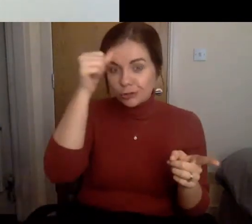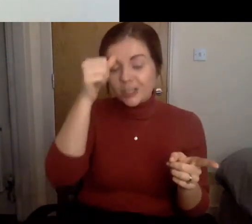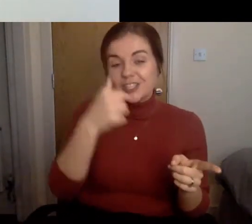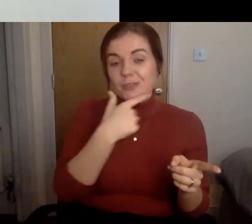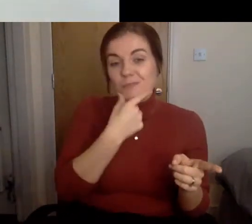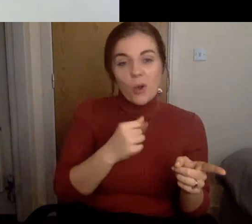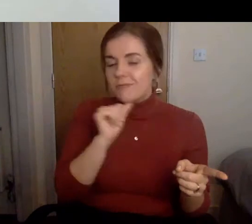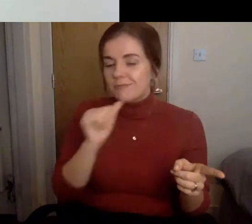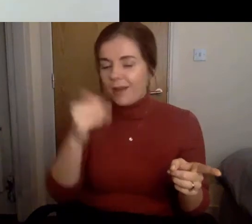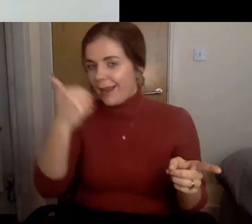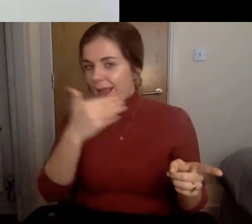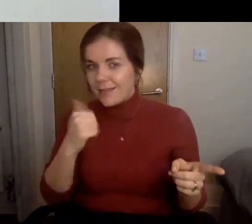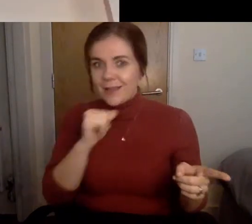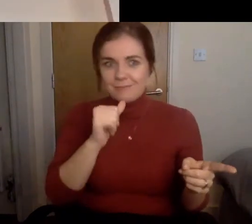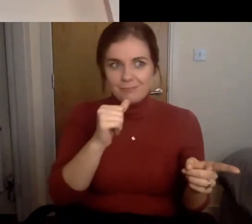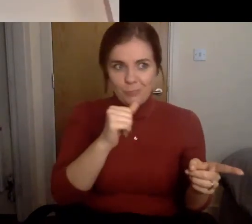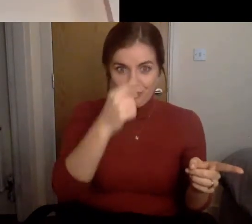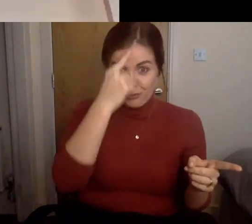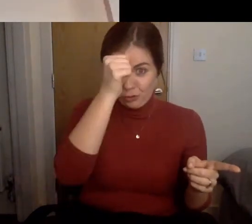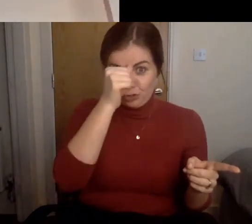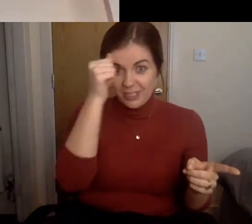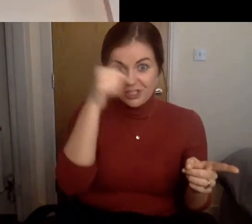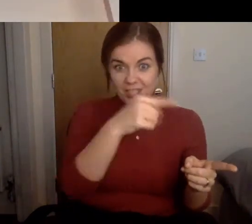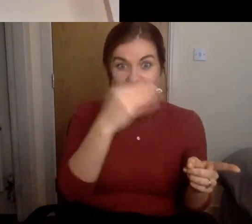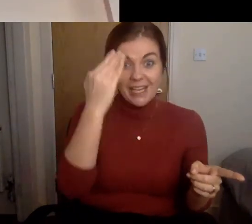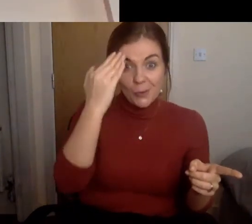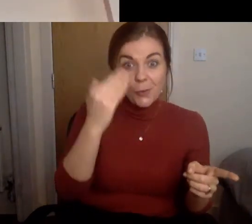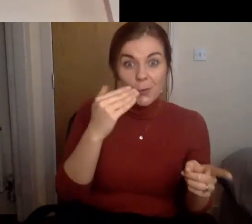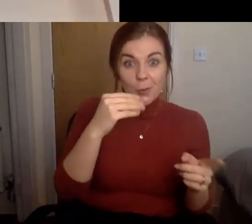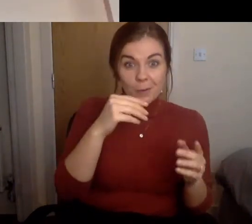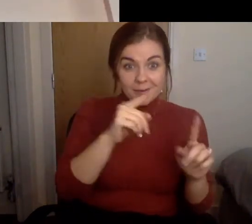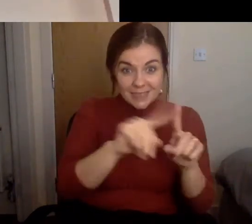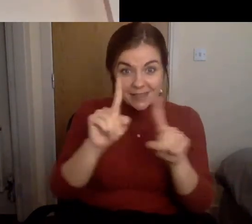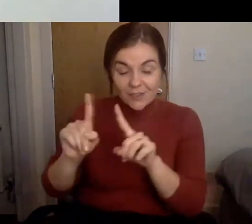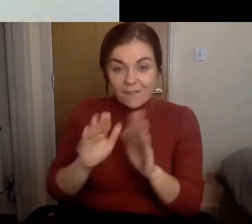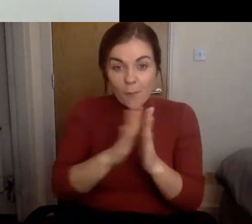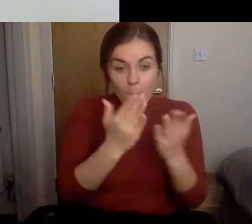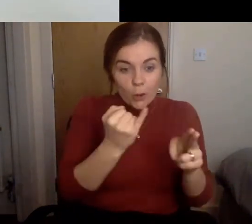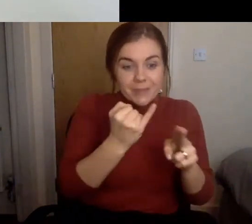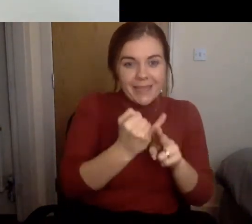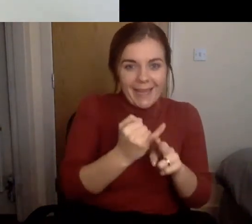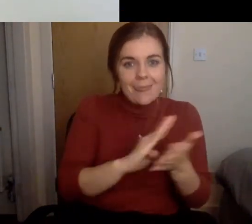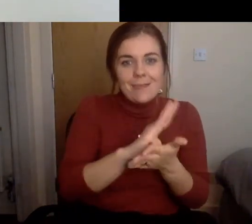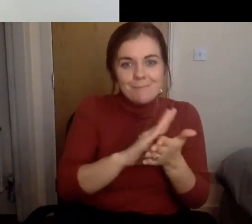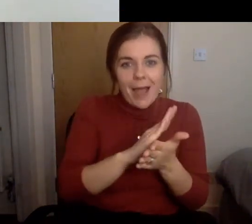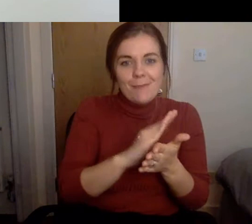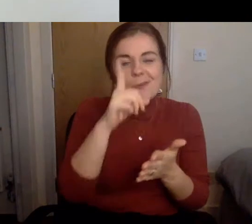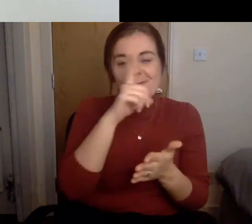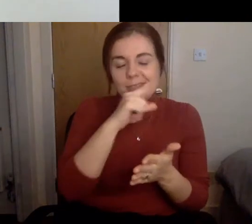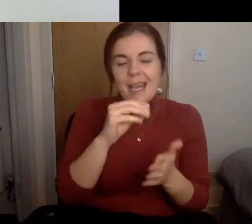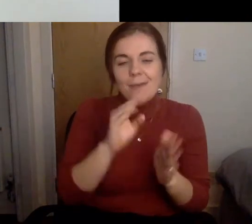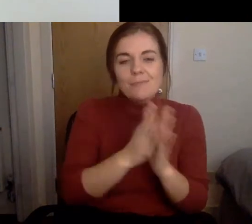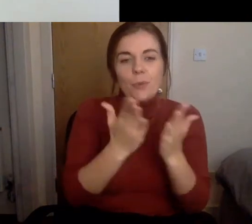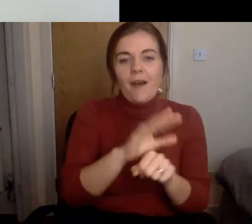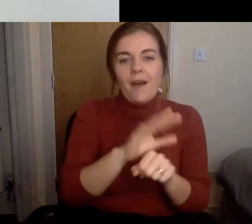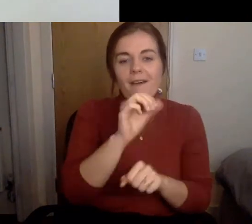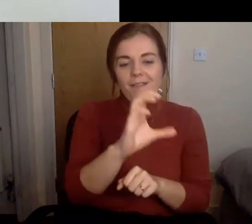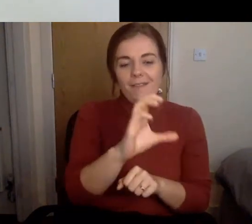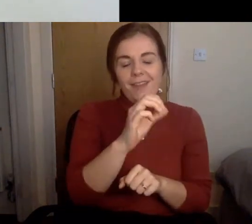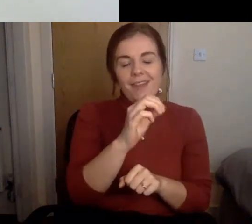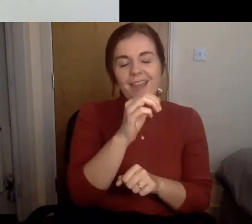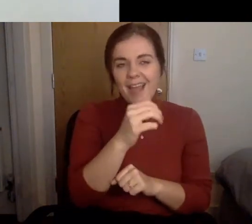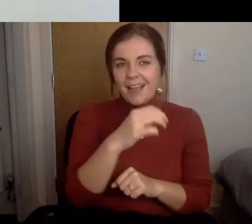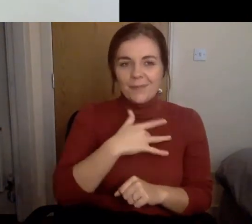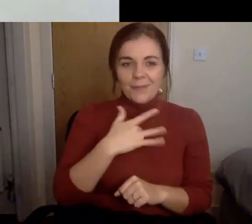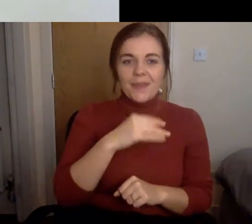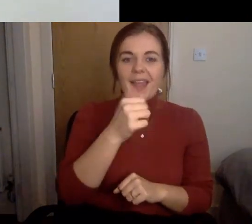and chapter. And the Catholic kids were like, what's he talking about? The book of Acts, it's in the Bible. You know, so